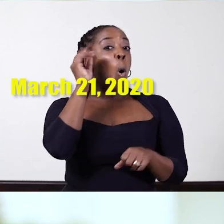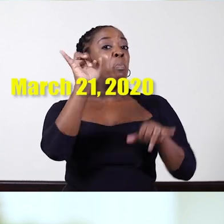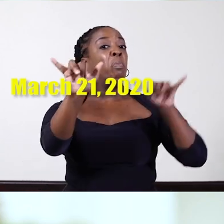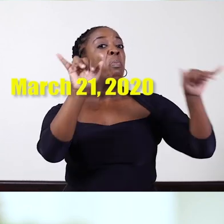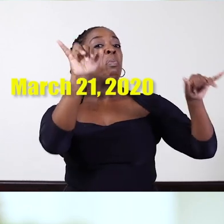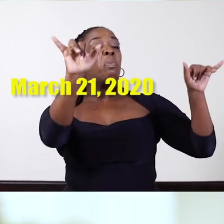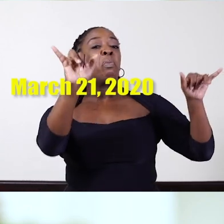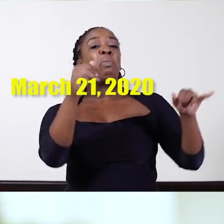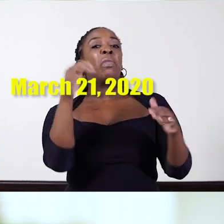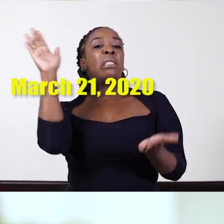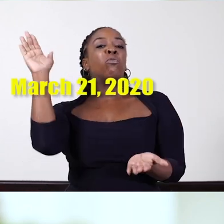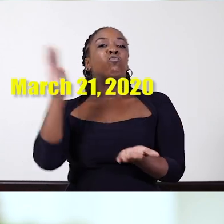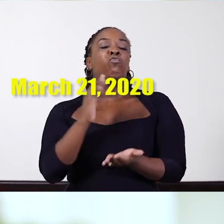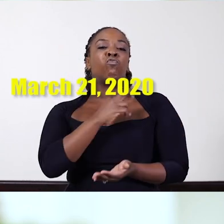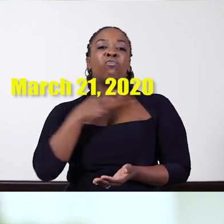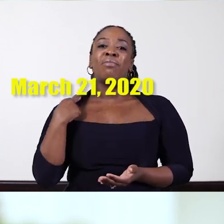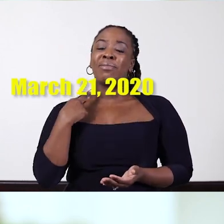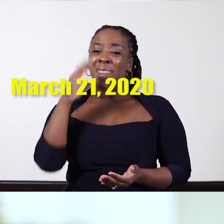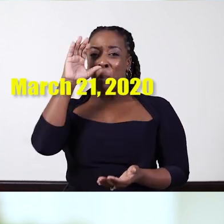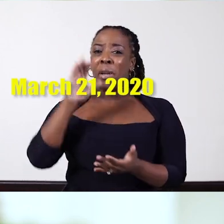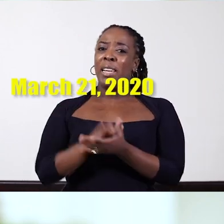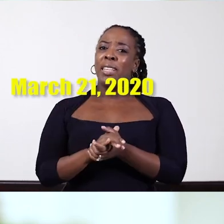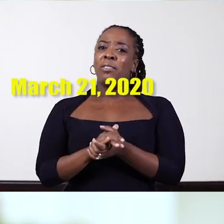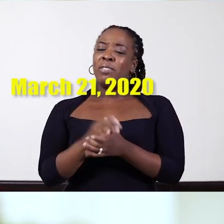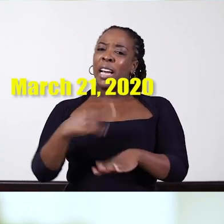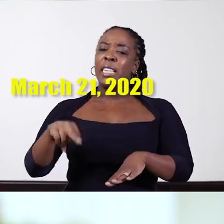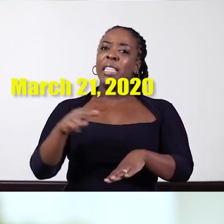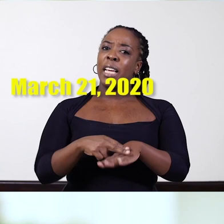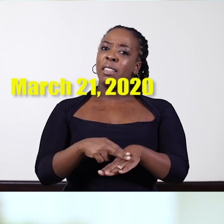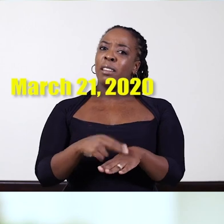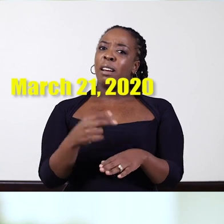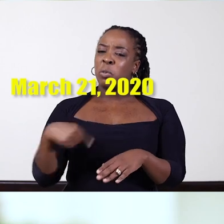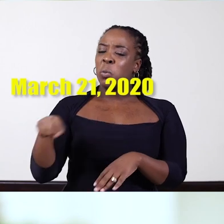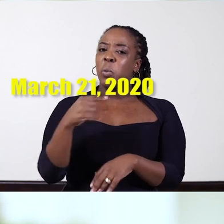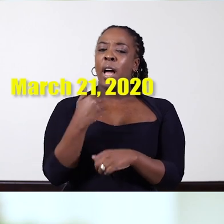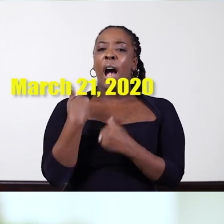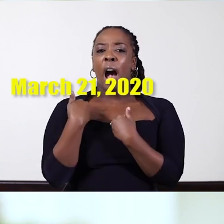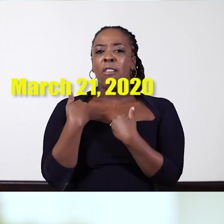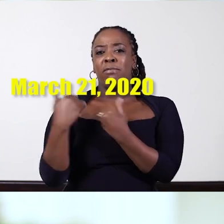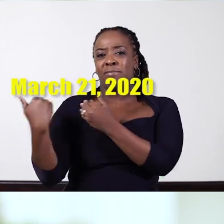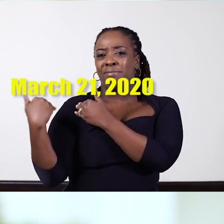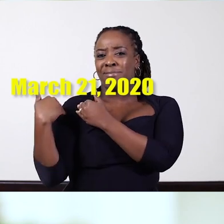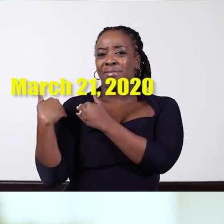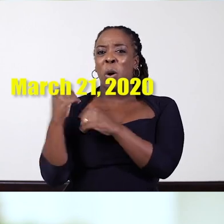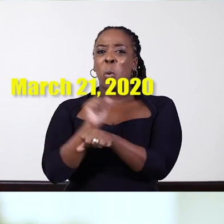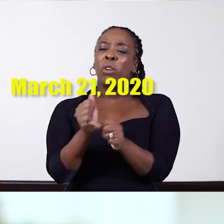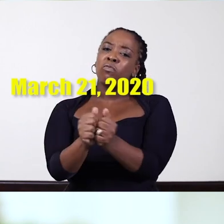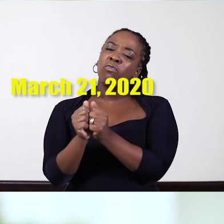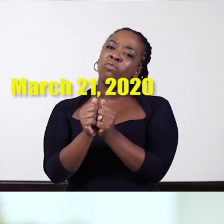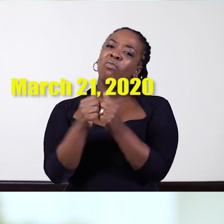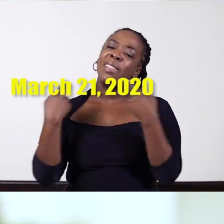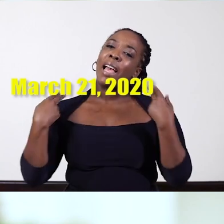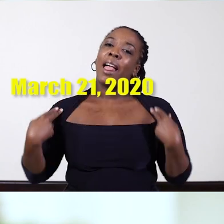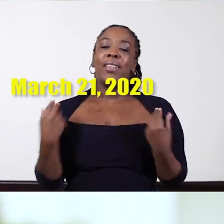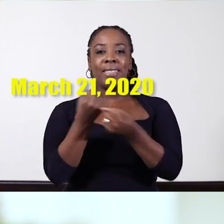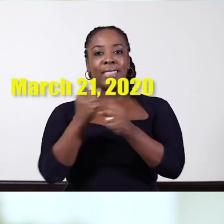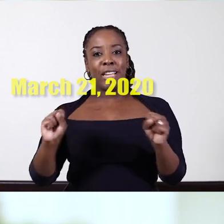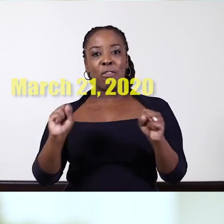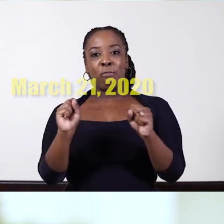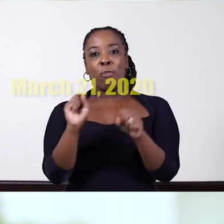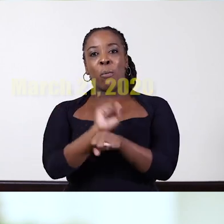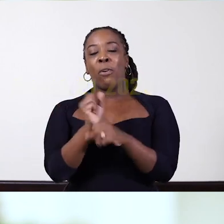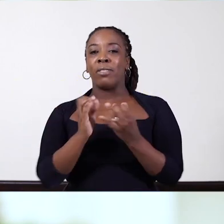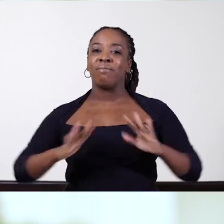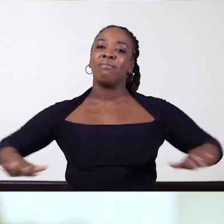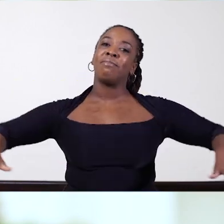less risk factors. I believe that as a nation, we have a responsibility to work together for a healthy and safe